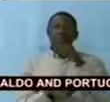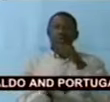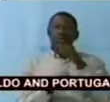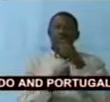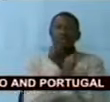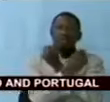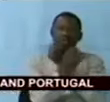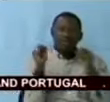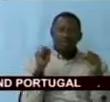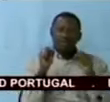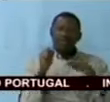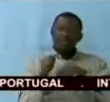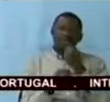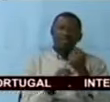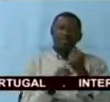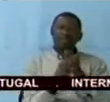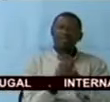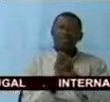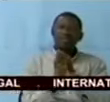Yeah,